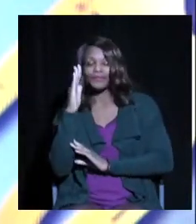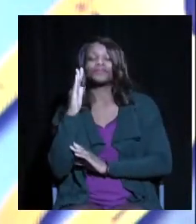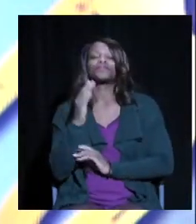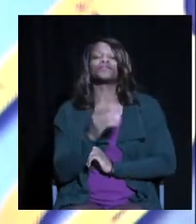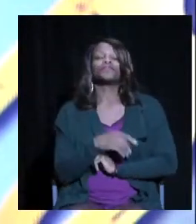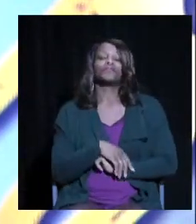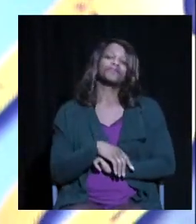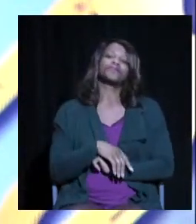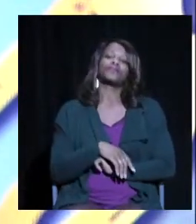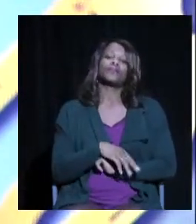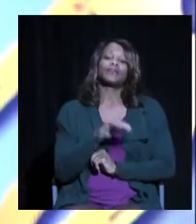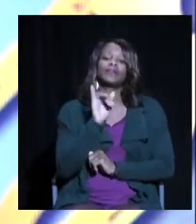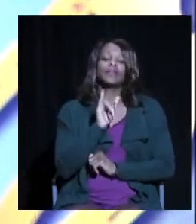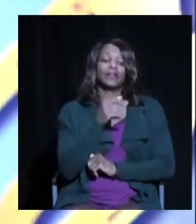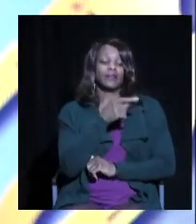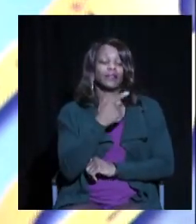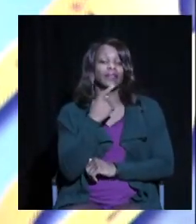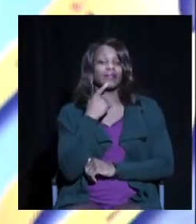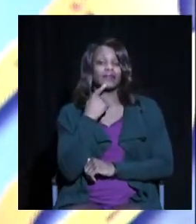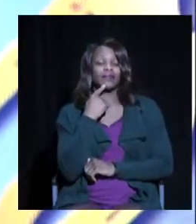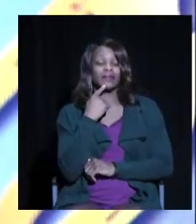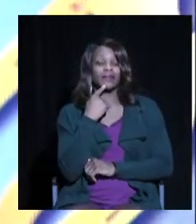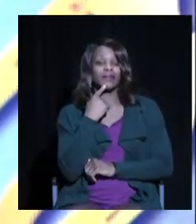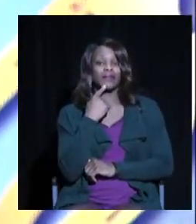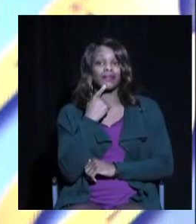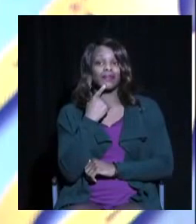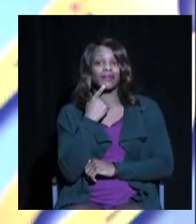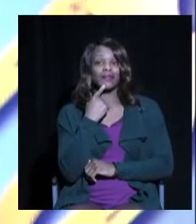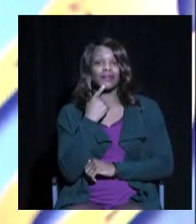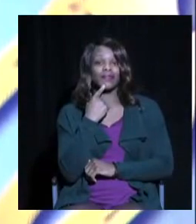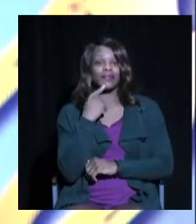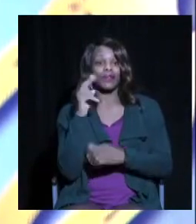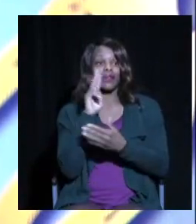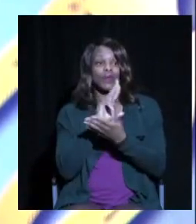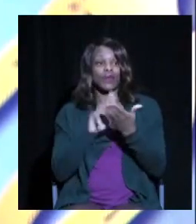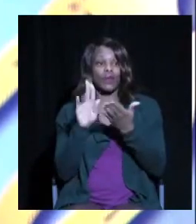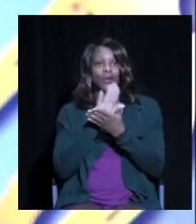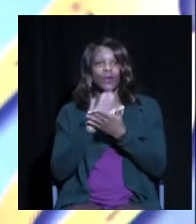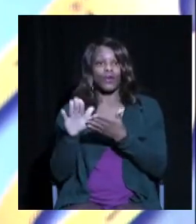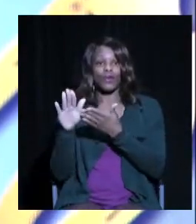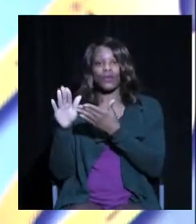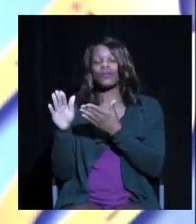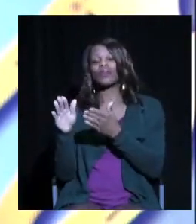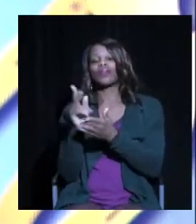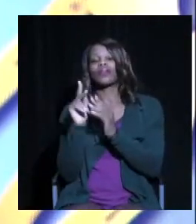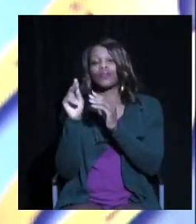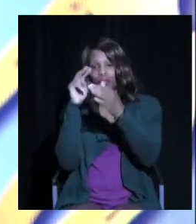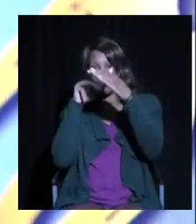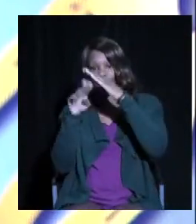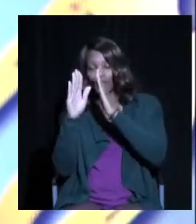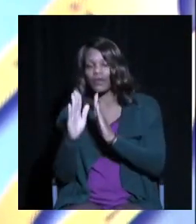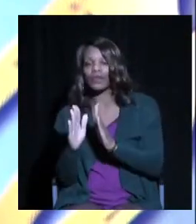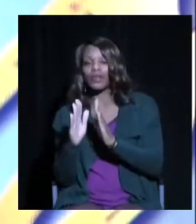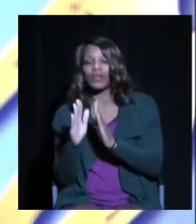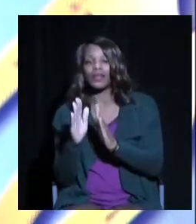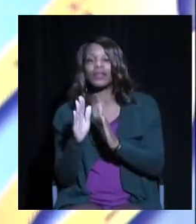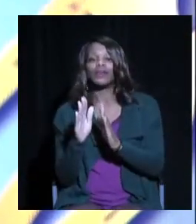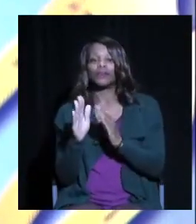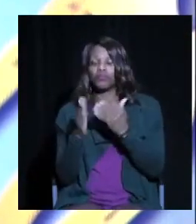rejoicing. He says, just as he spoke by the mouth of the holy prophets. That's the kind of God we have. We have a just as he